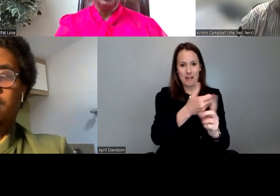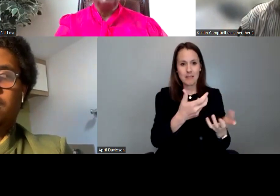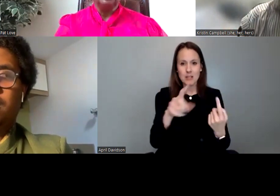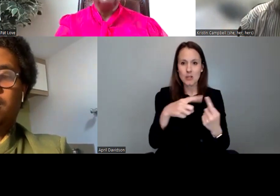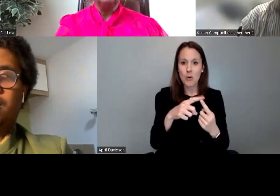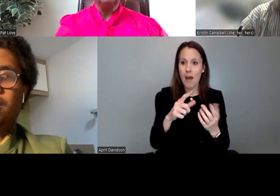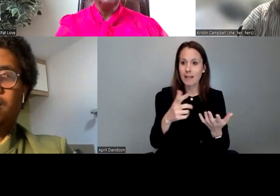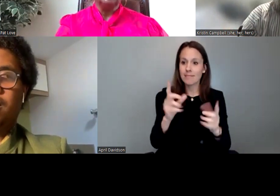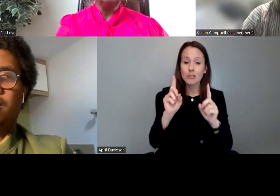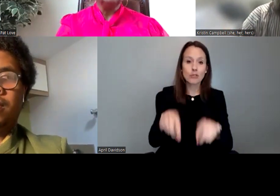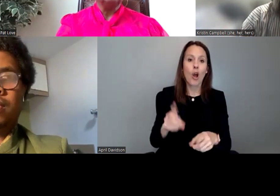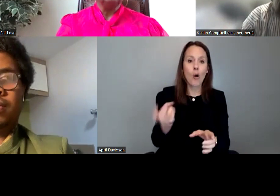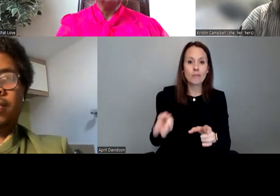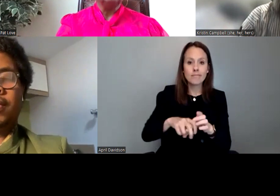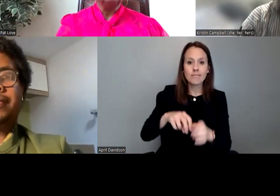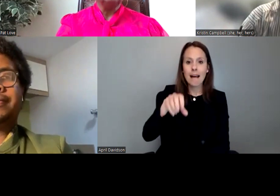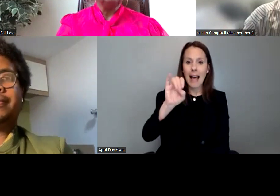their IEPs, you know, their